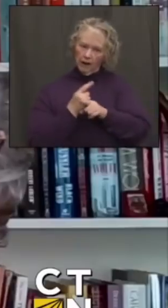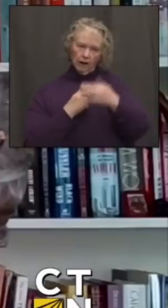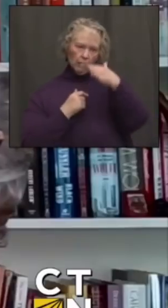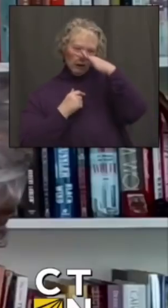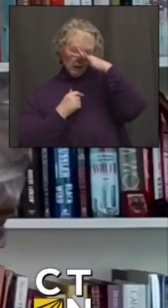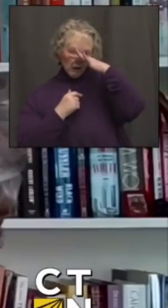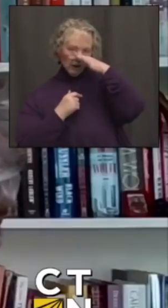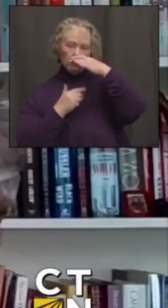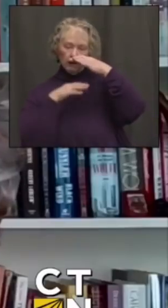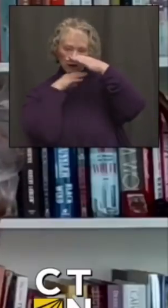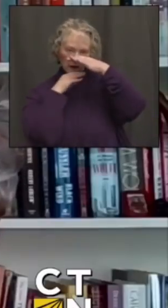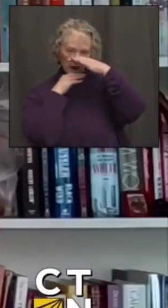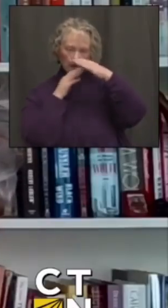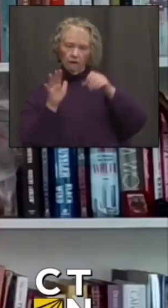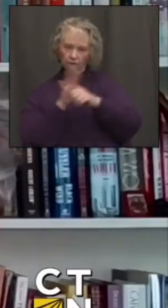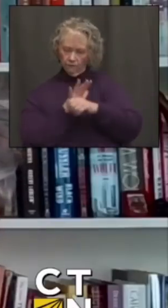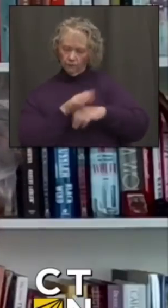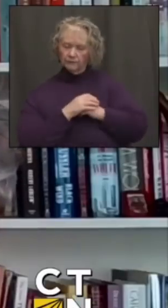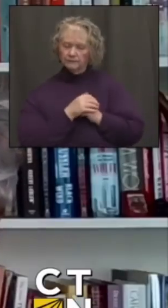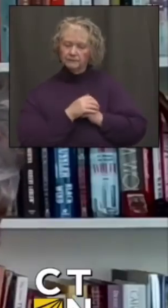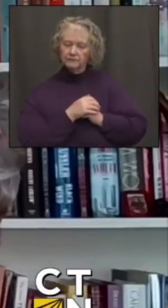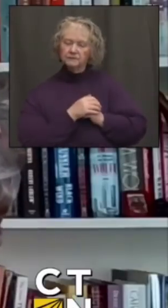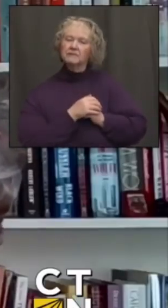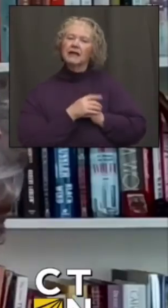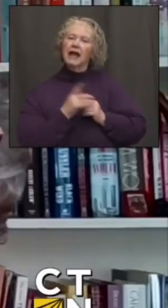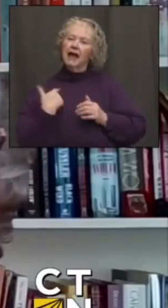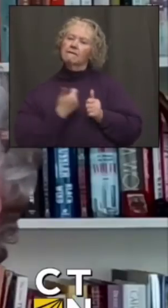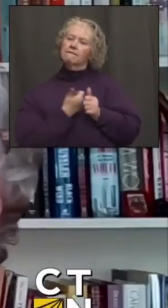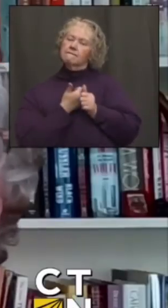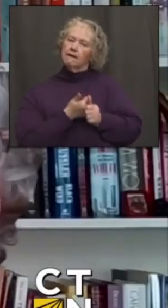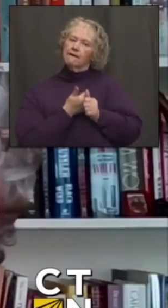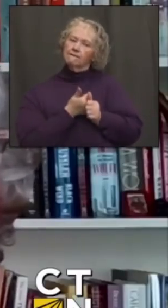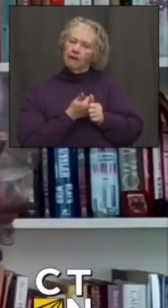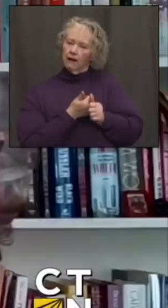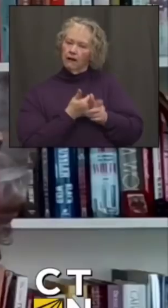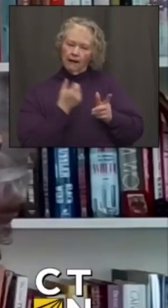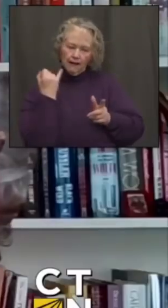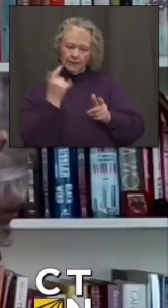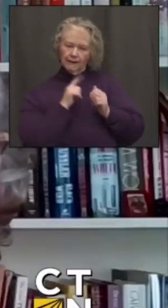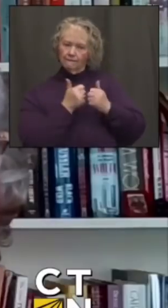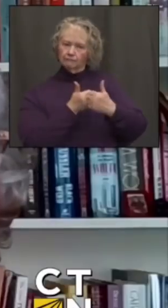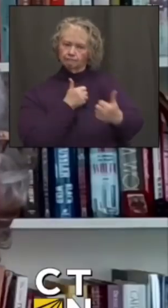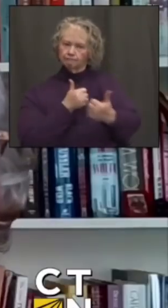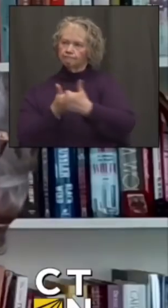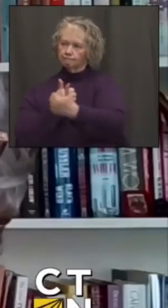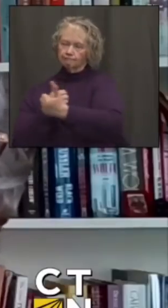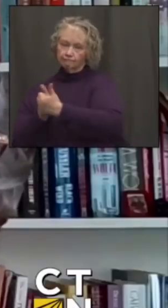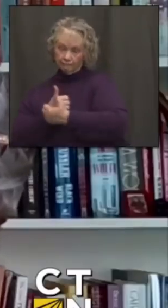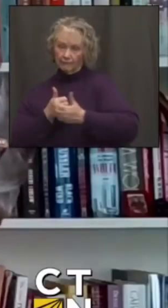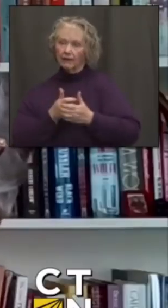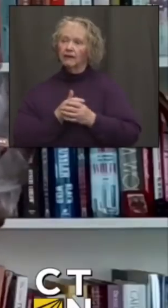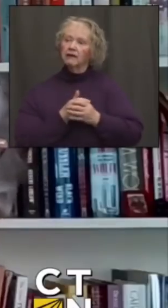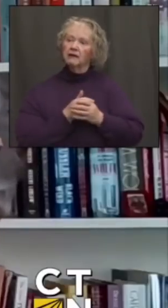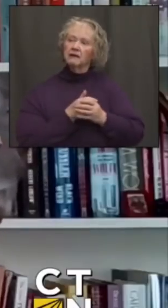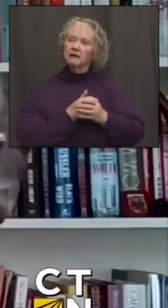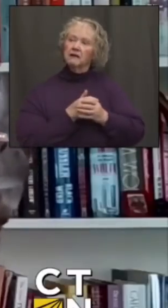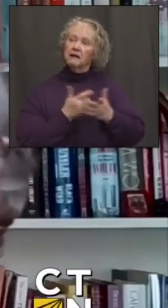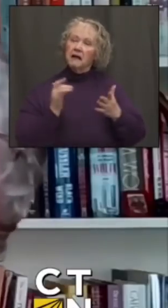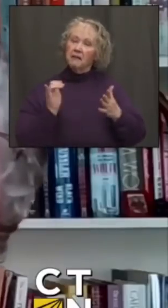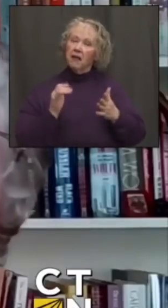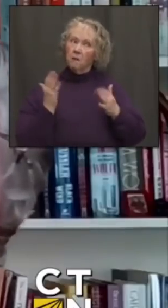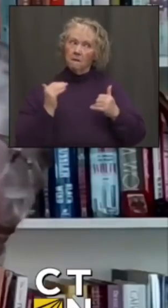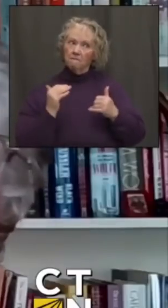remain vigilant about transmission. Make sure that you're wearing your mask and all the times when it's important to do so, that